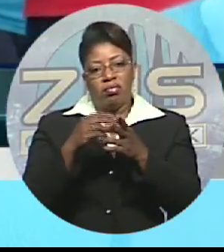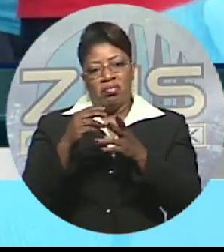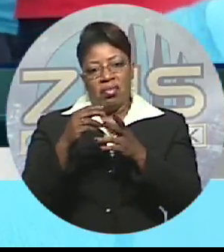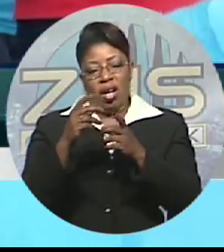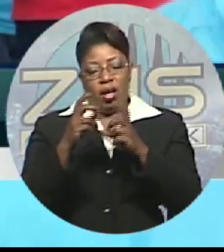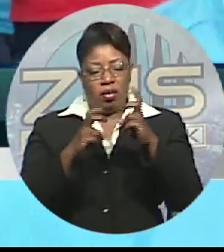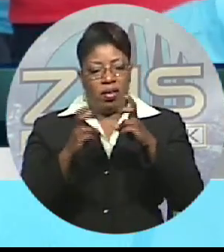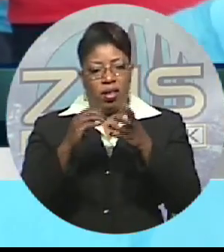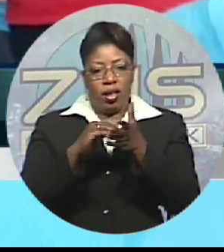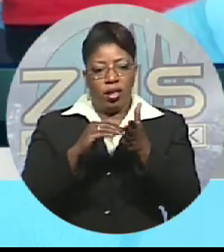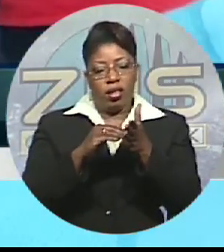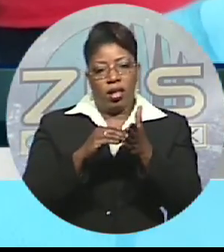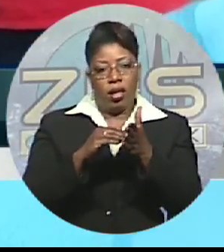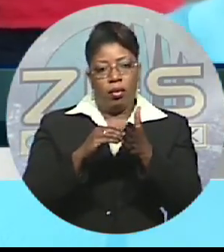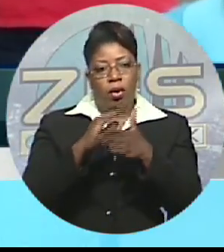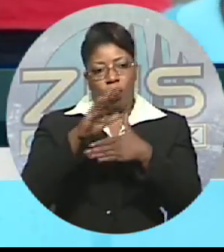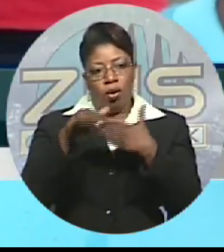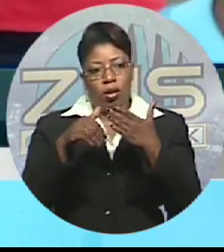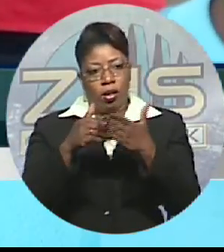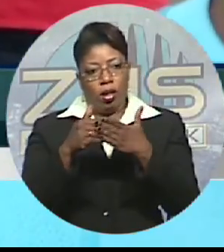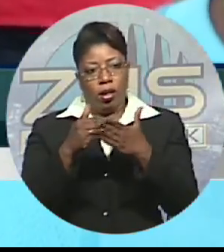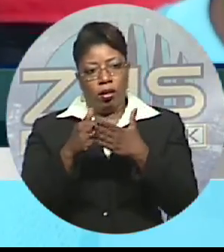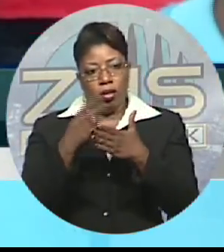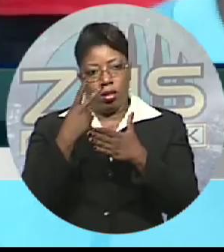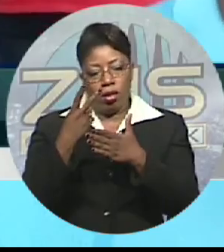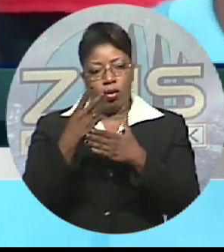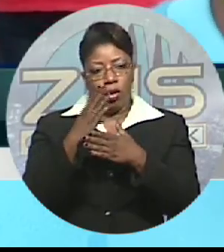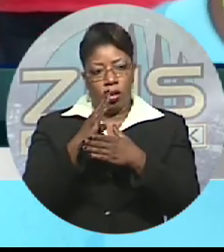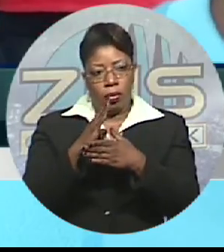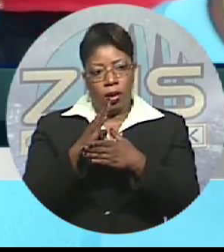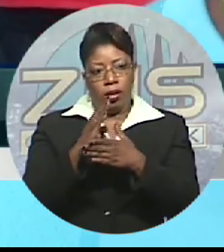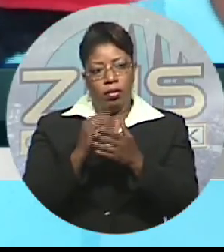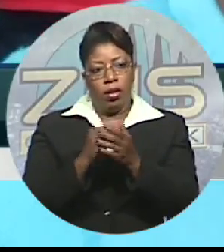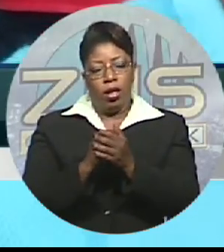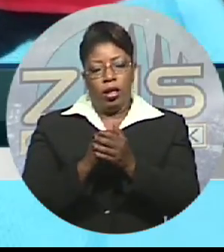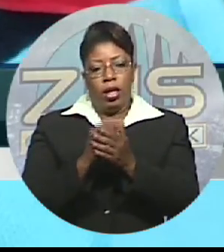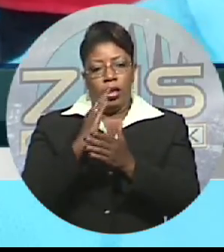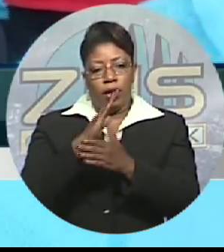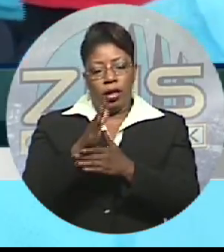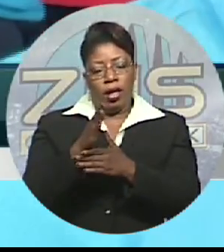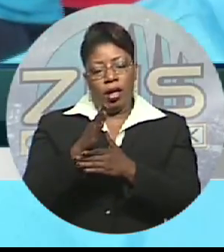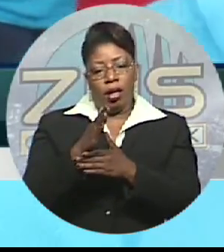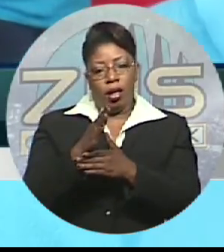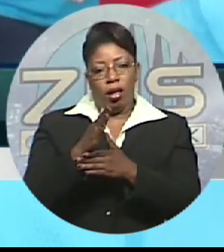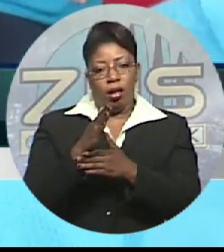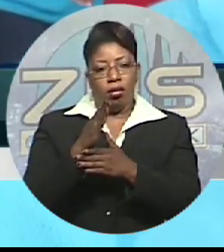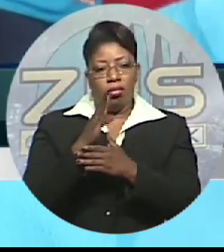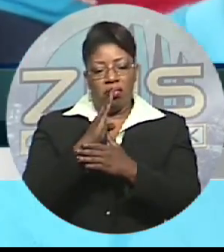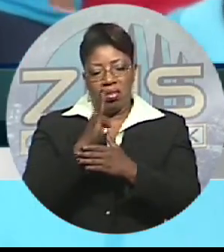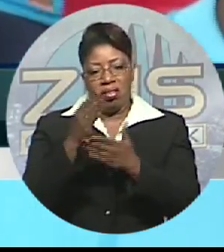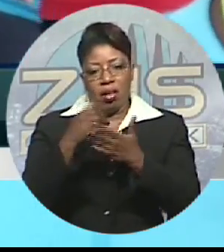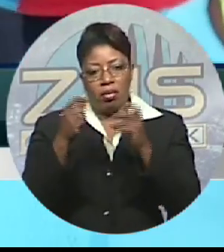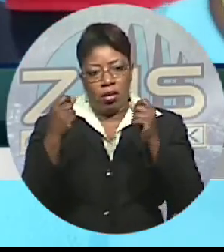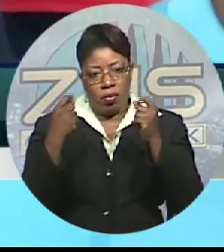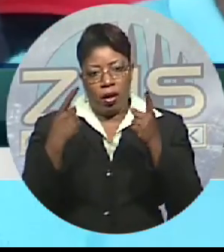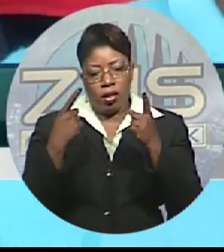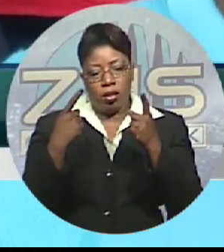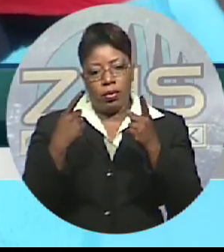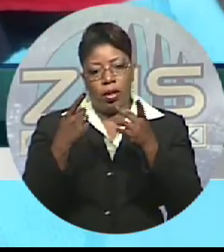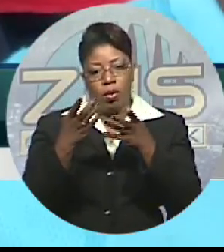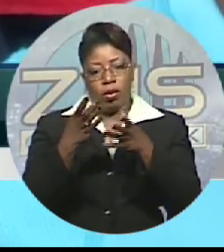round. So you sort of have an idea of where they're going to be. There's always going to be some surprises. But the main thing is getting the kids to swim some best